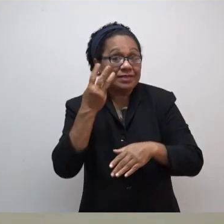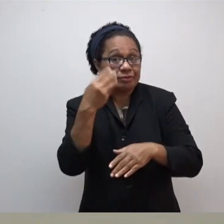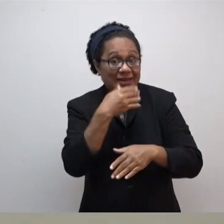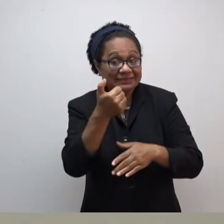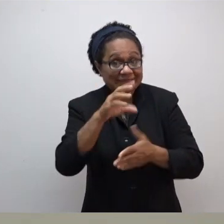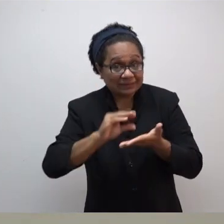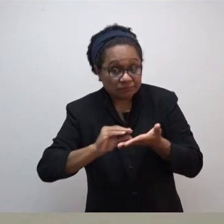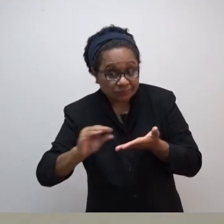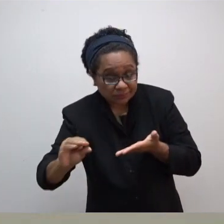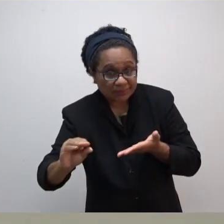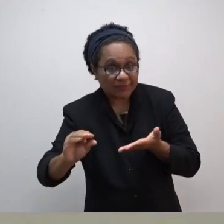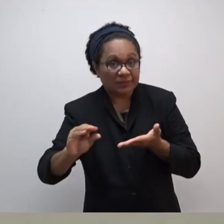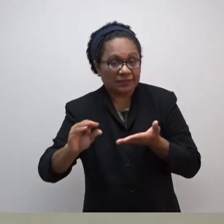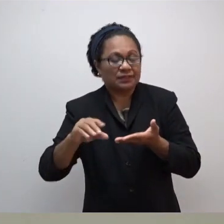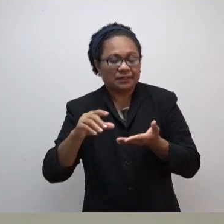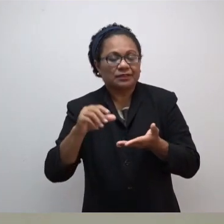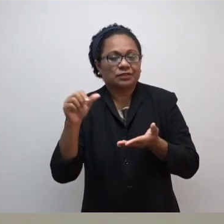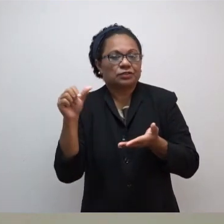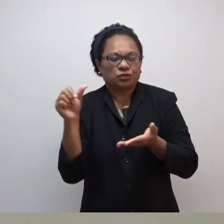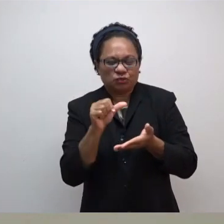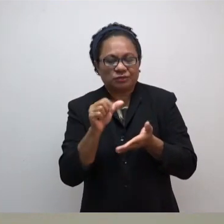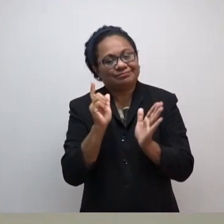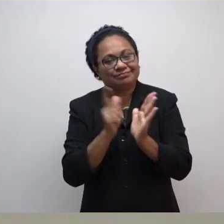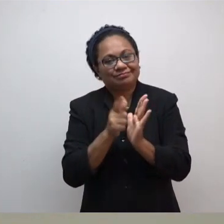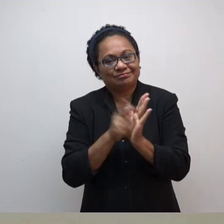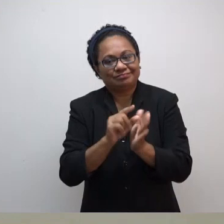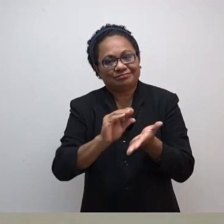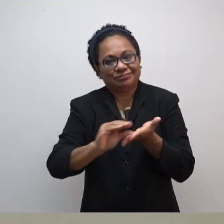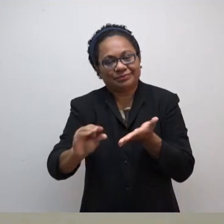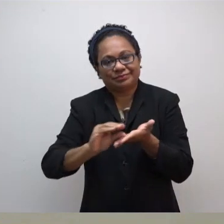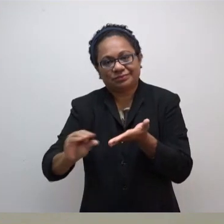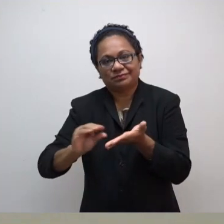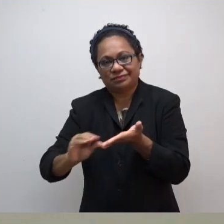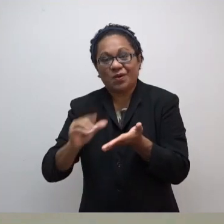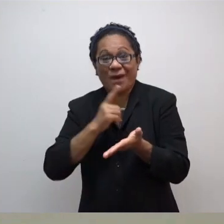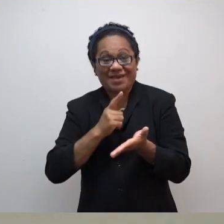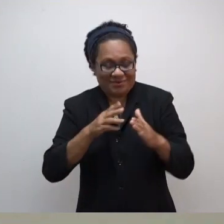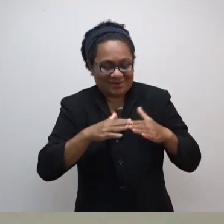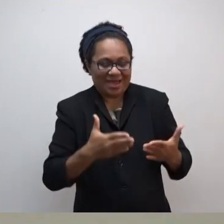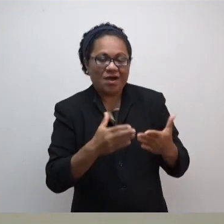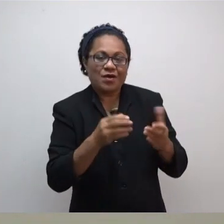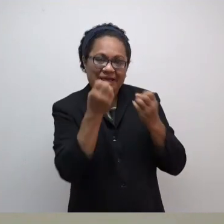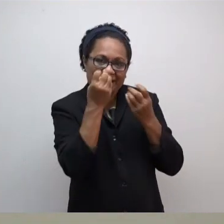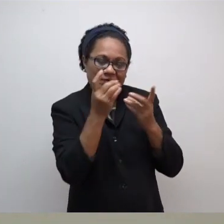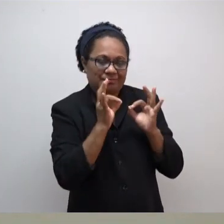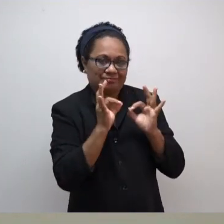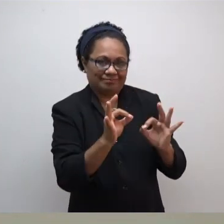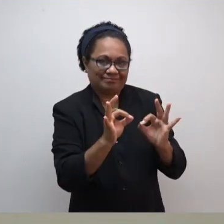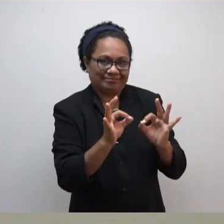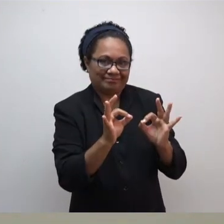any issues, and indeed the period it'll take to do the payments will be will be dealing with far greater